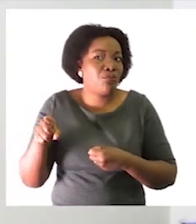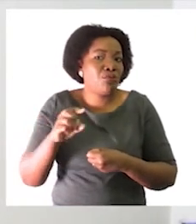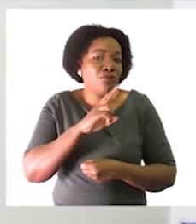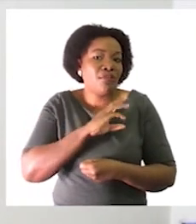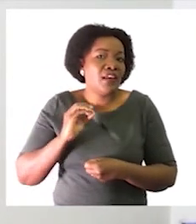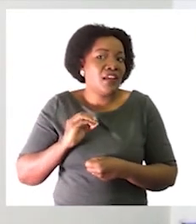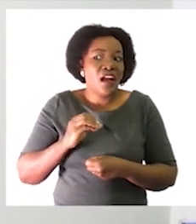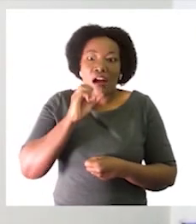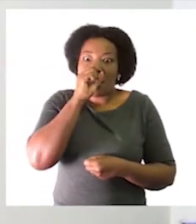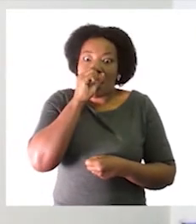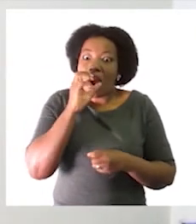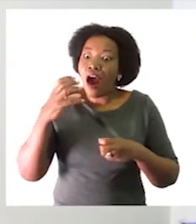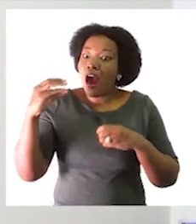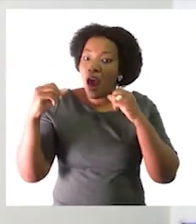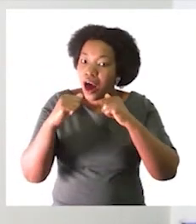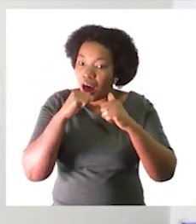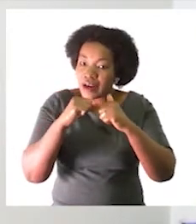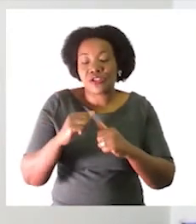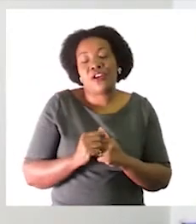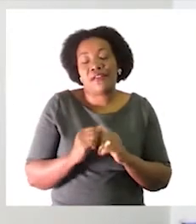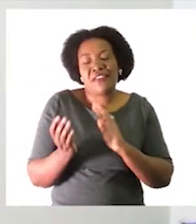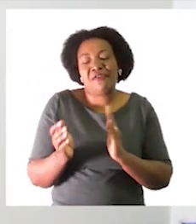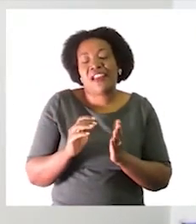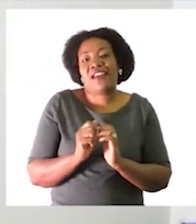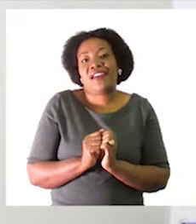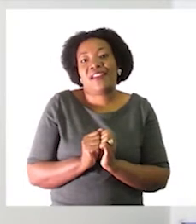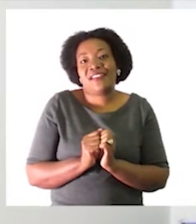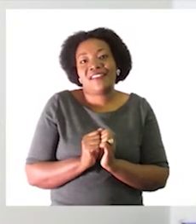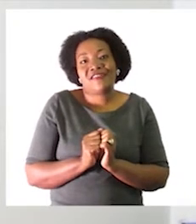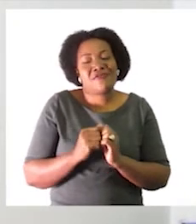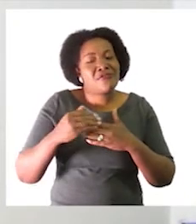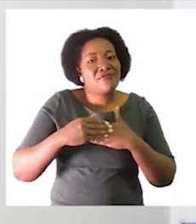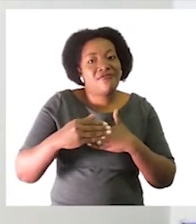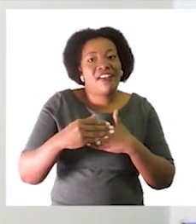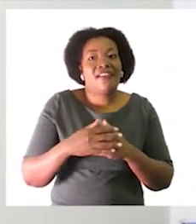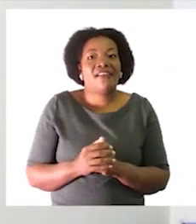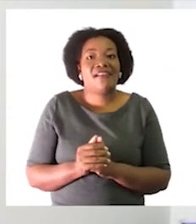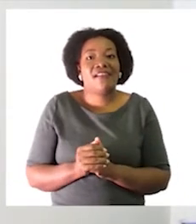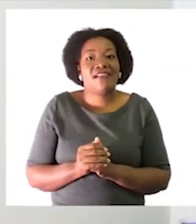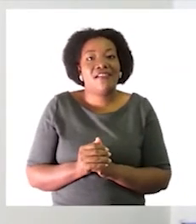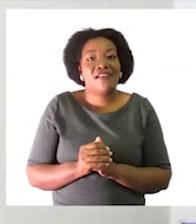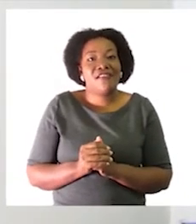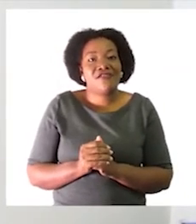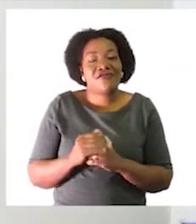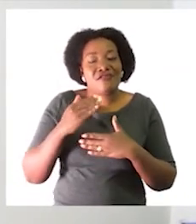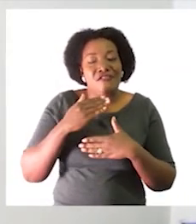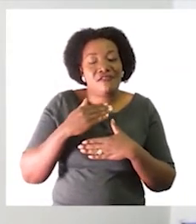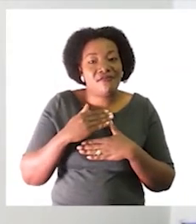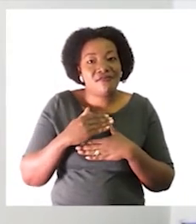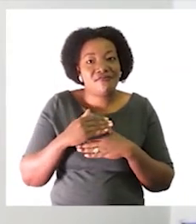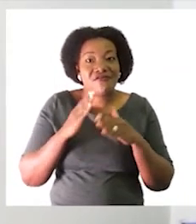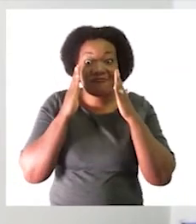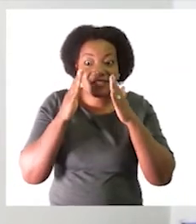the wolf is going to eat you up alive. So it's very far. So we always take the nearest road back